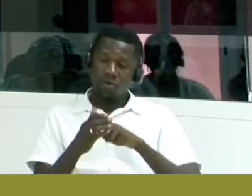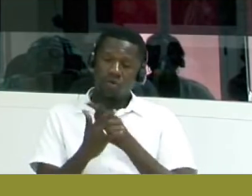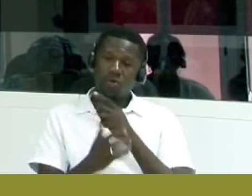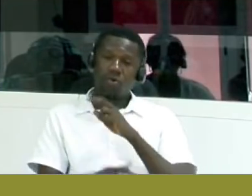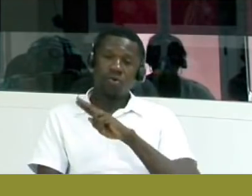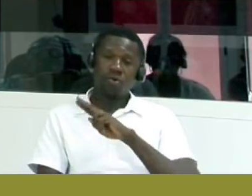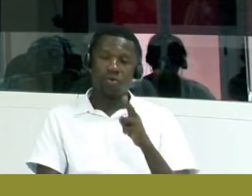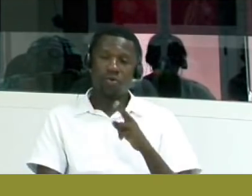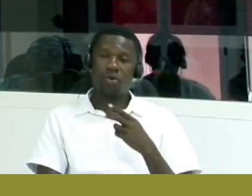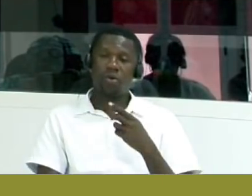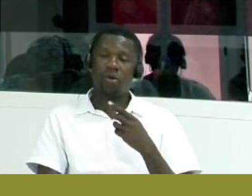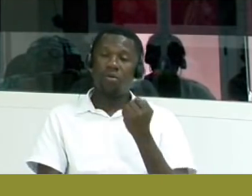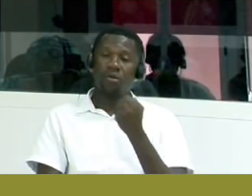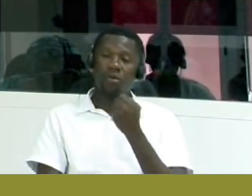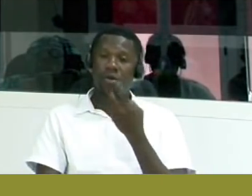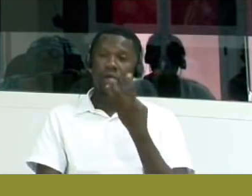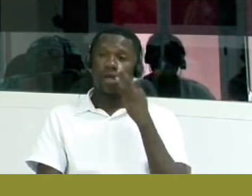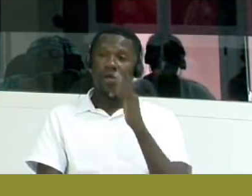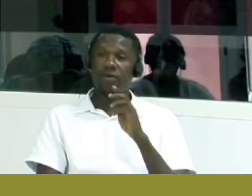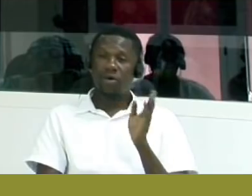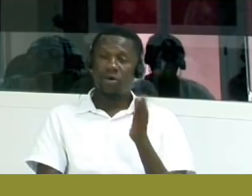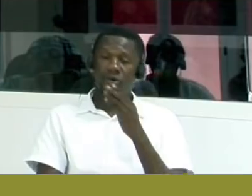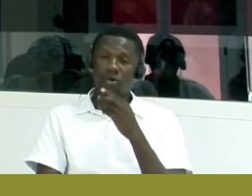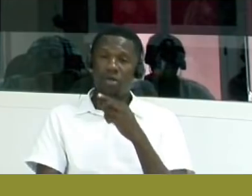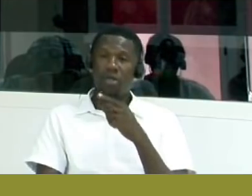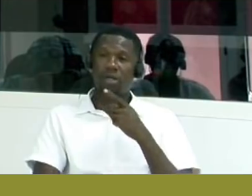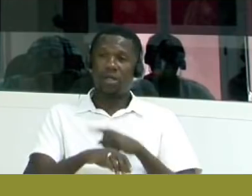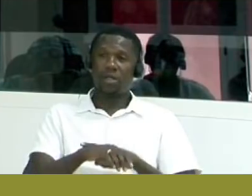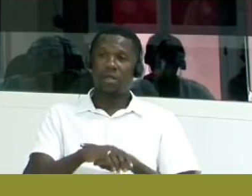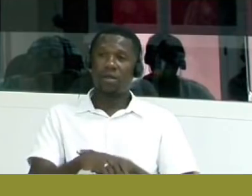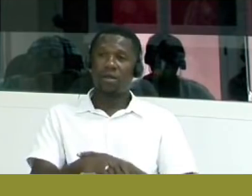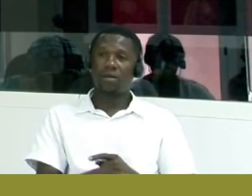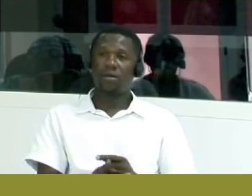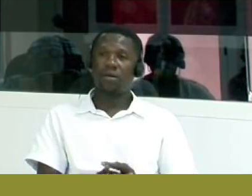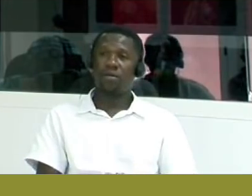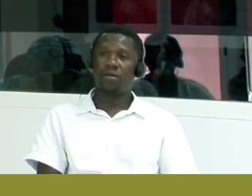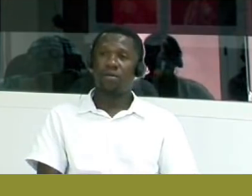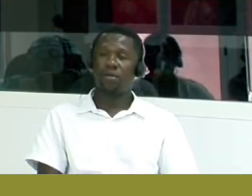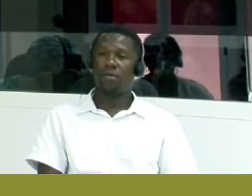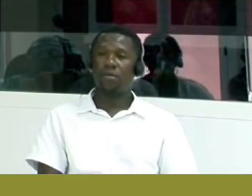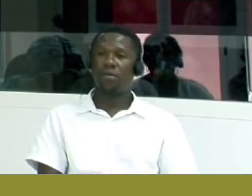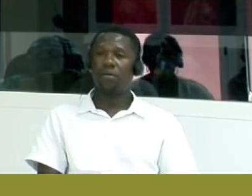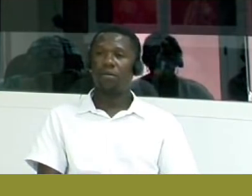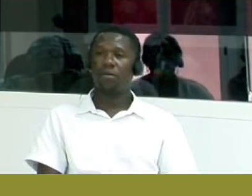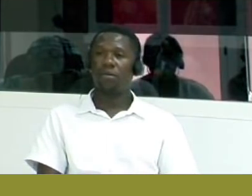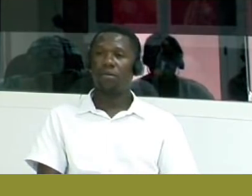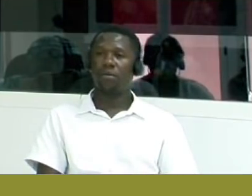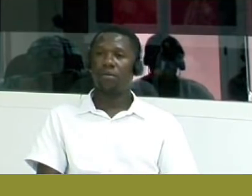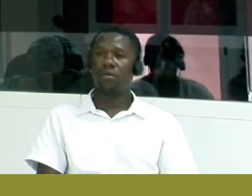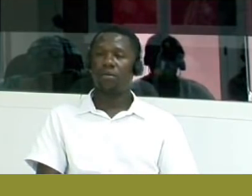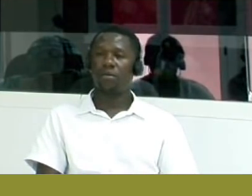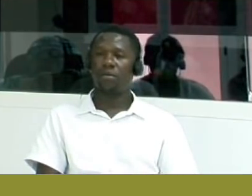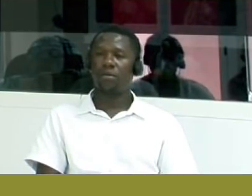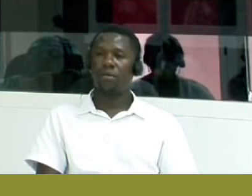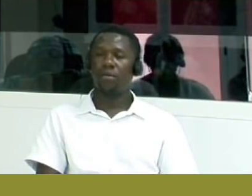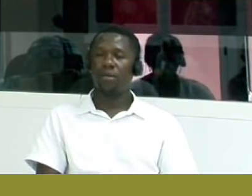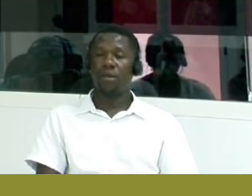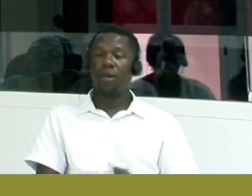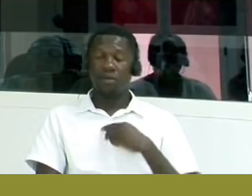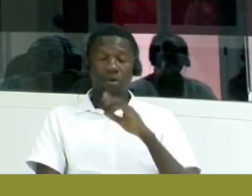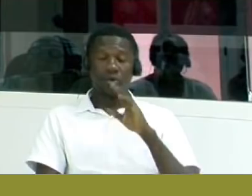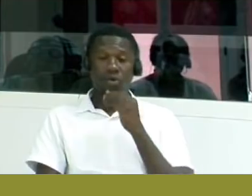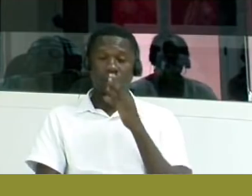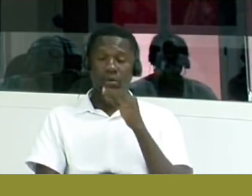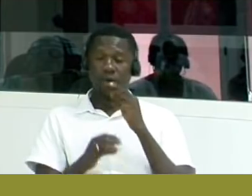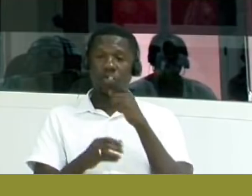there at the time... Could you kindly answer to the question? I'm not talking about you going there. In fact,